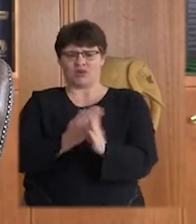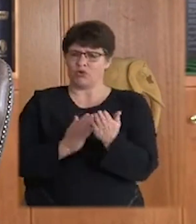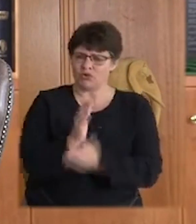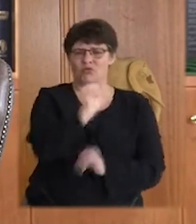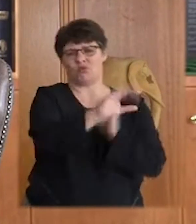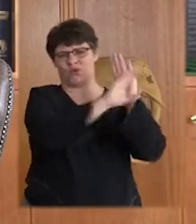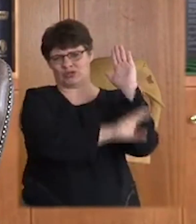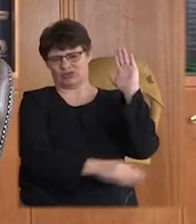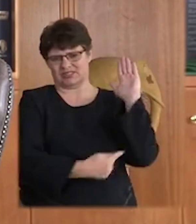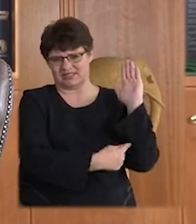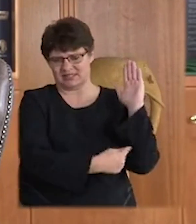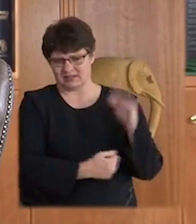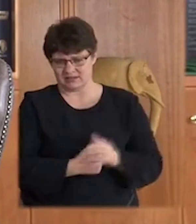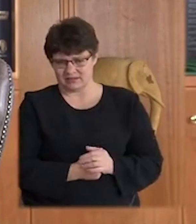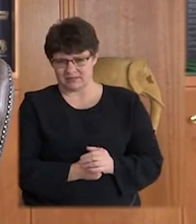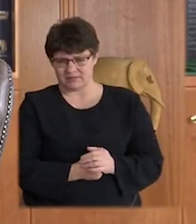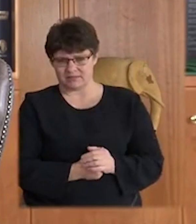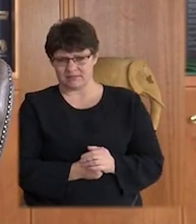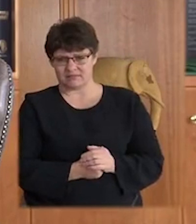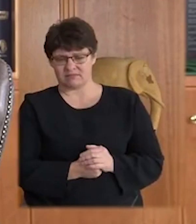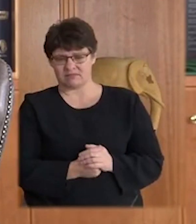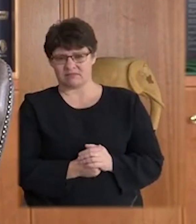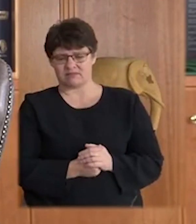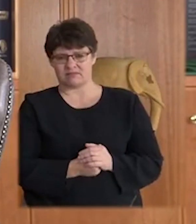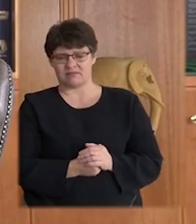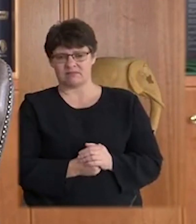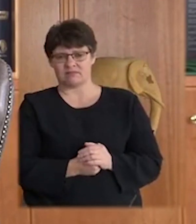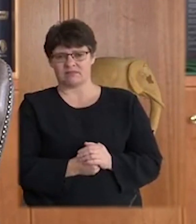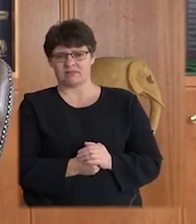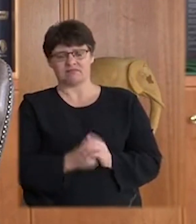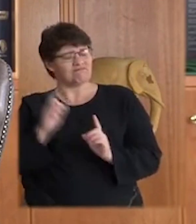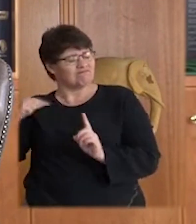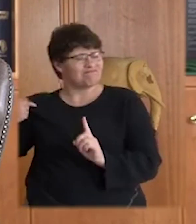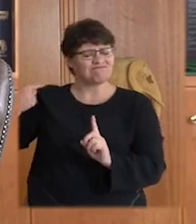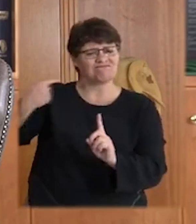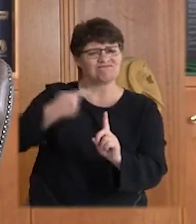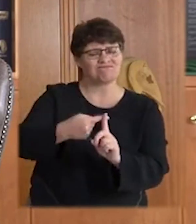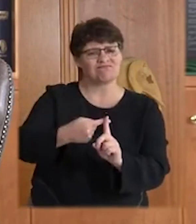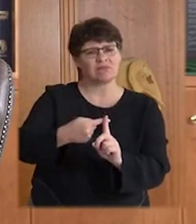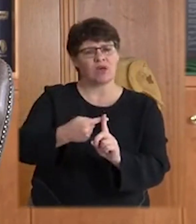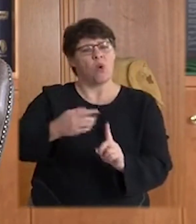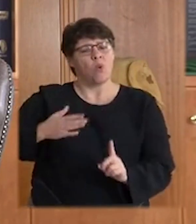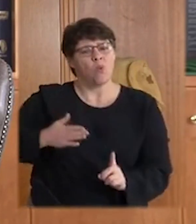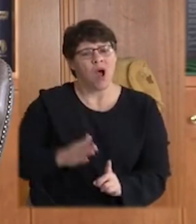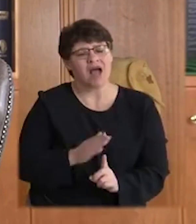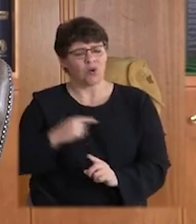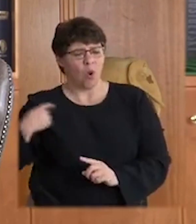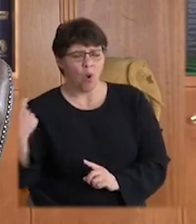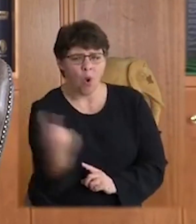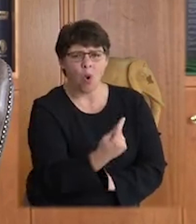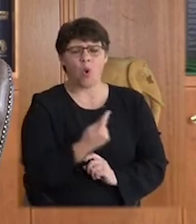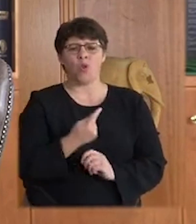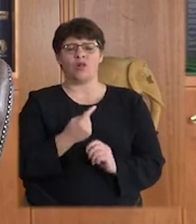years, we have made great progress in building a common future in which all South